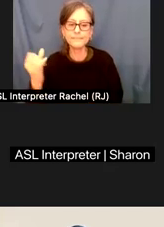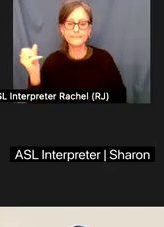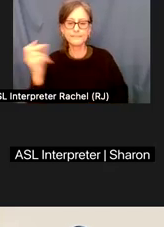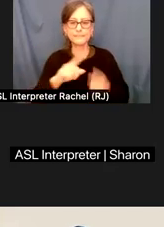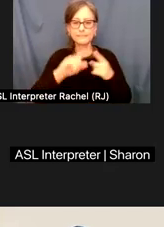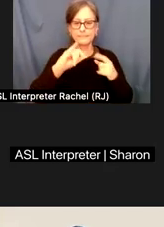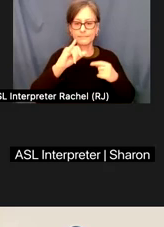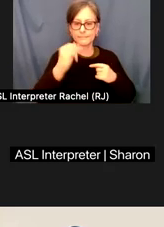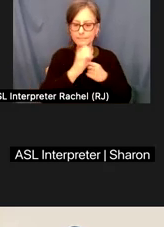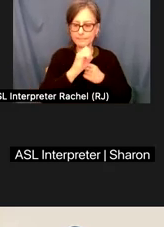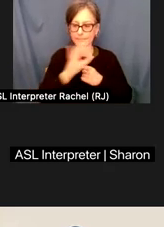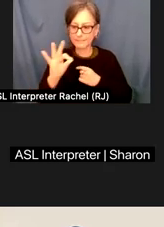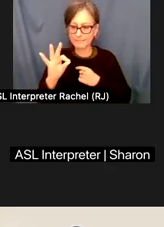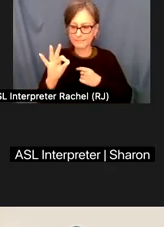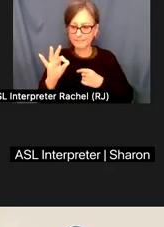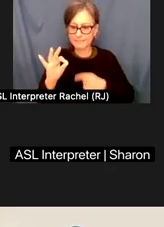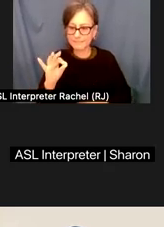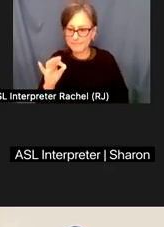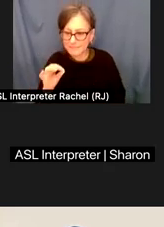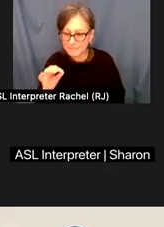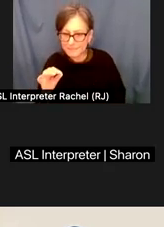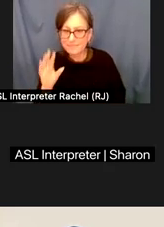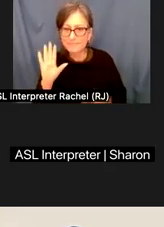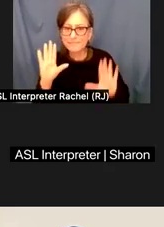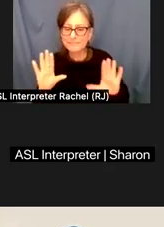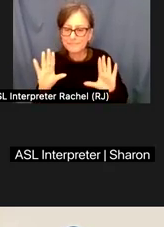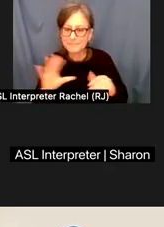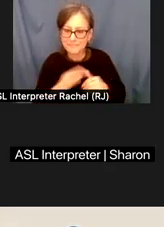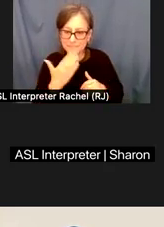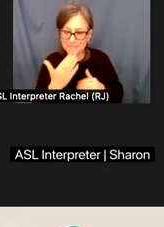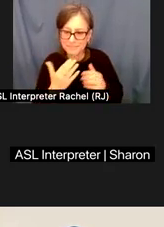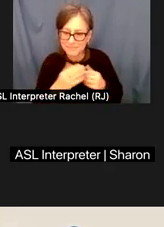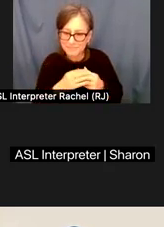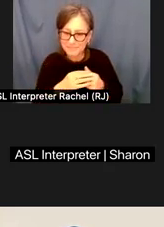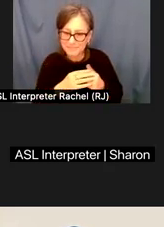Jeff. Yeah, like normal. Great. Thank you. Stand by here.